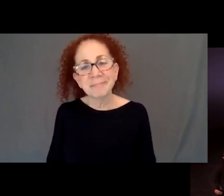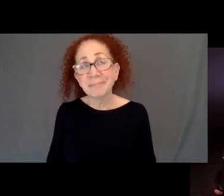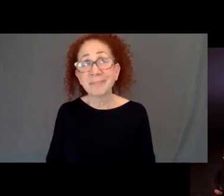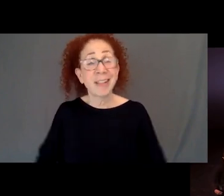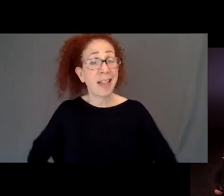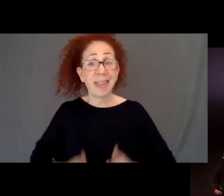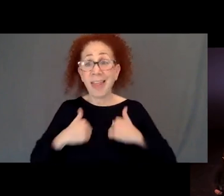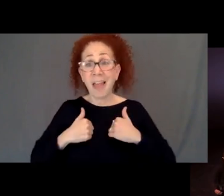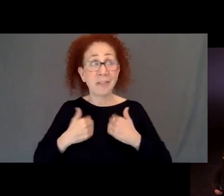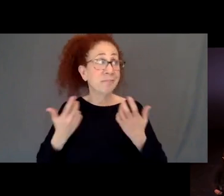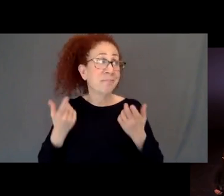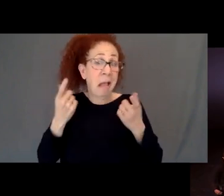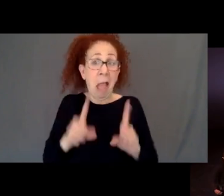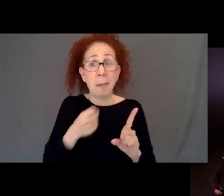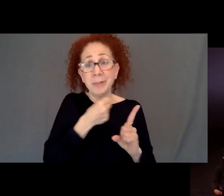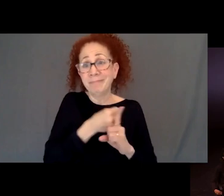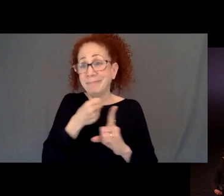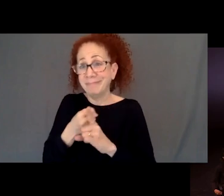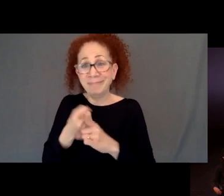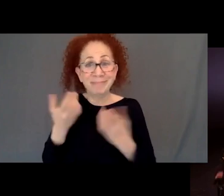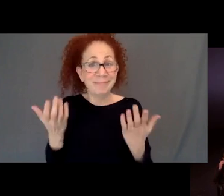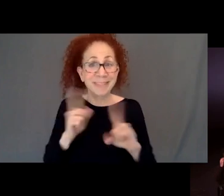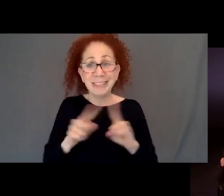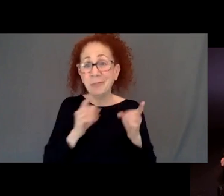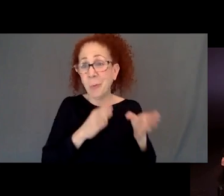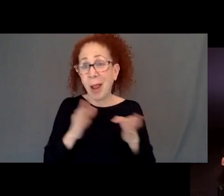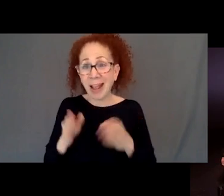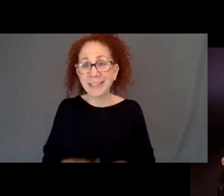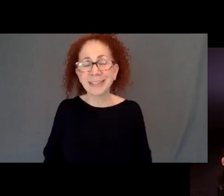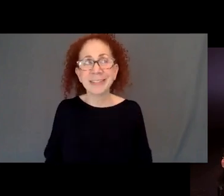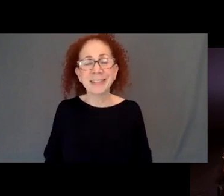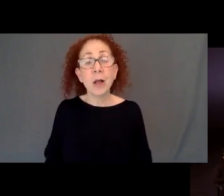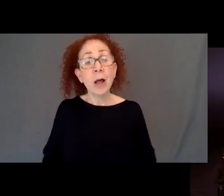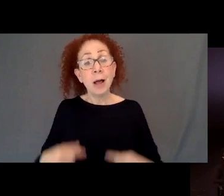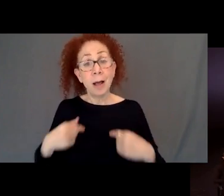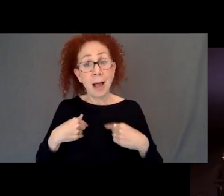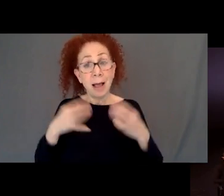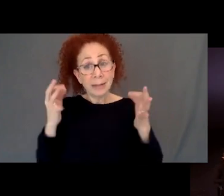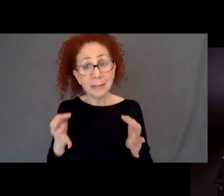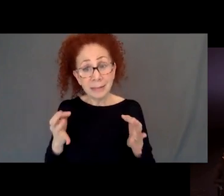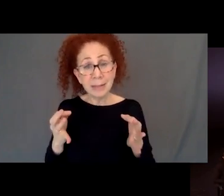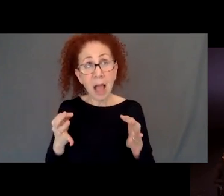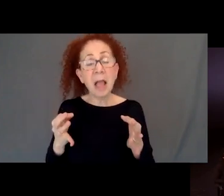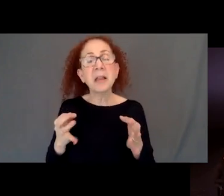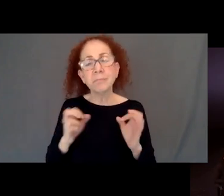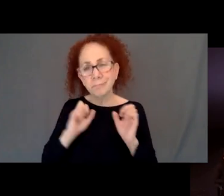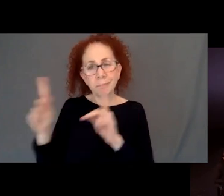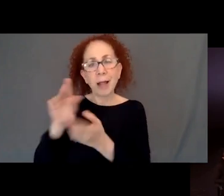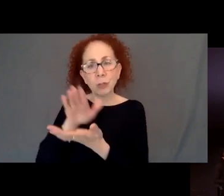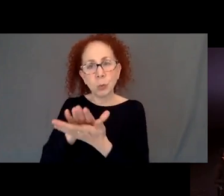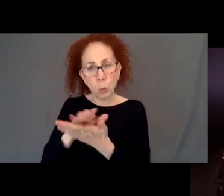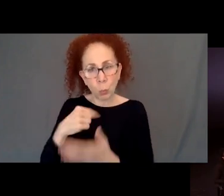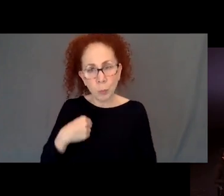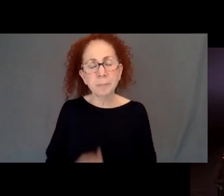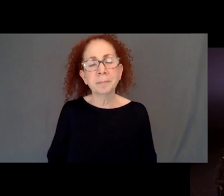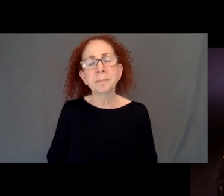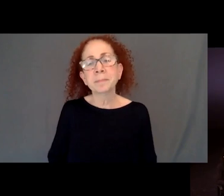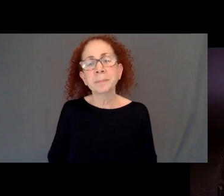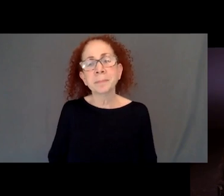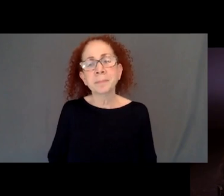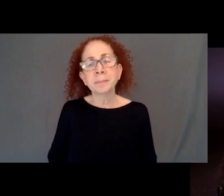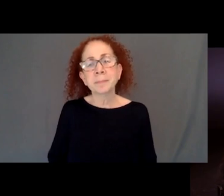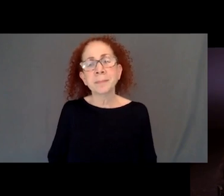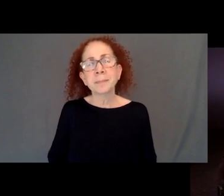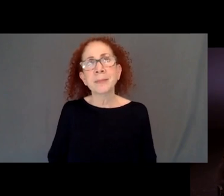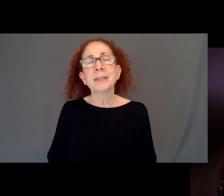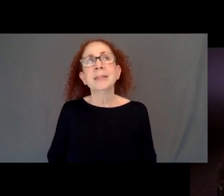Life happened in different ways. And when I decided to go back to school, I